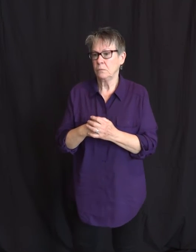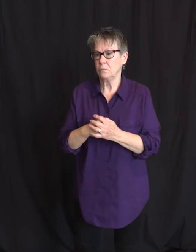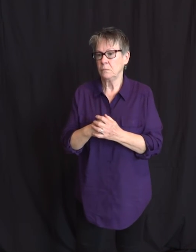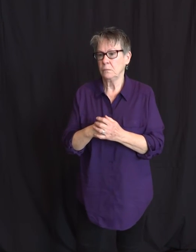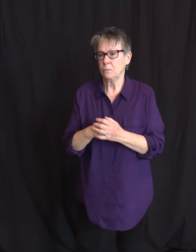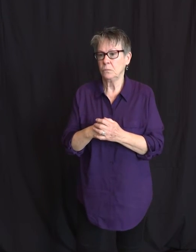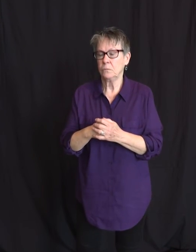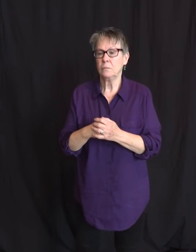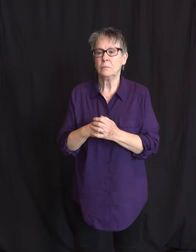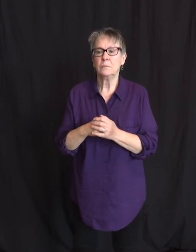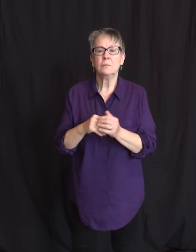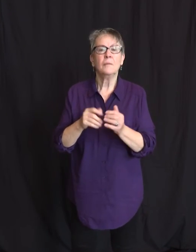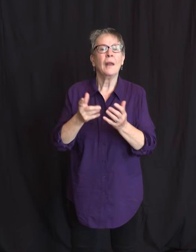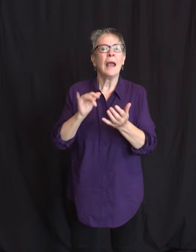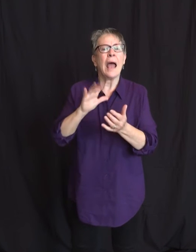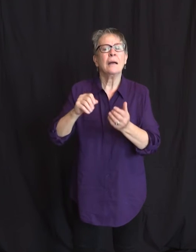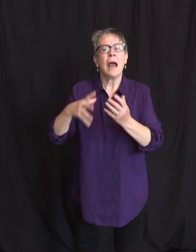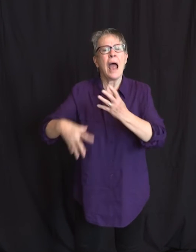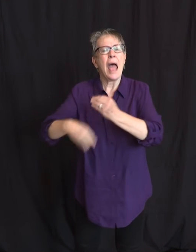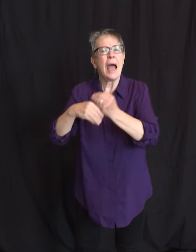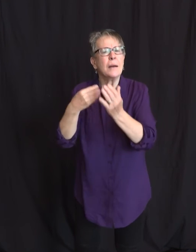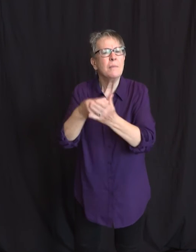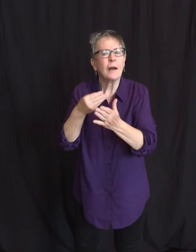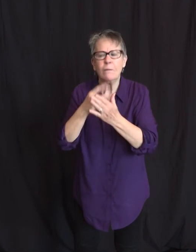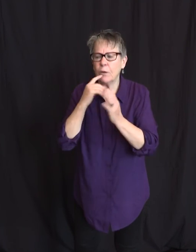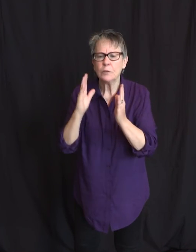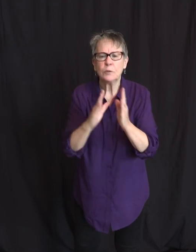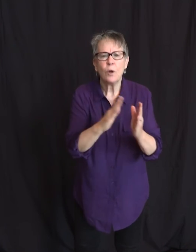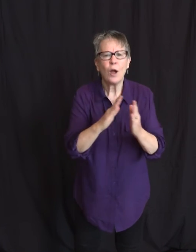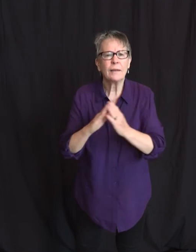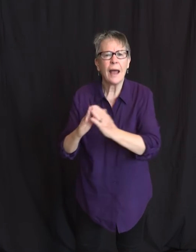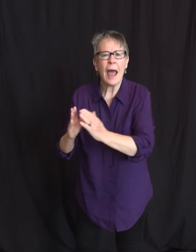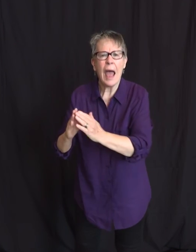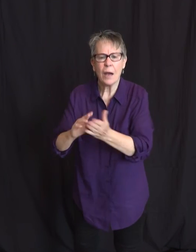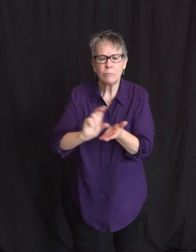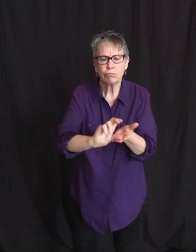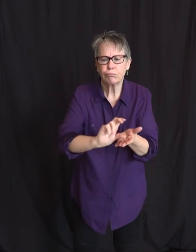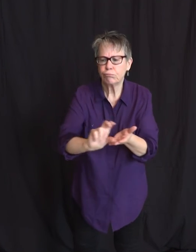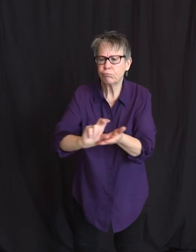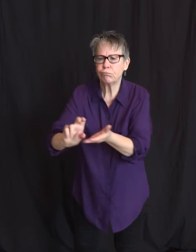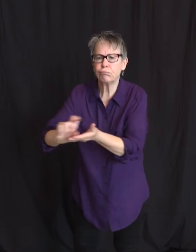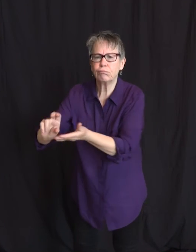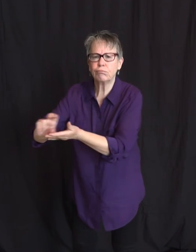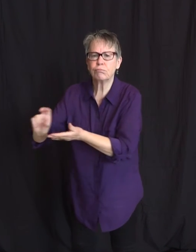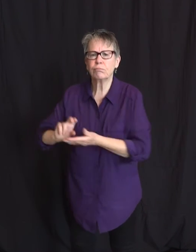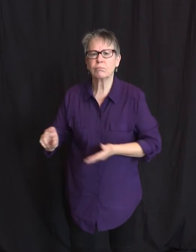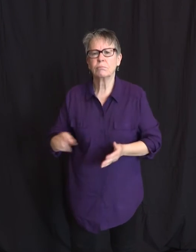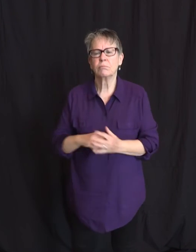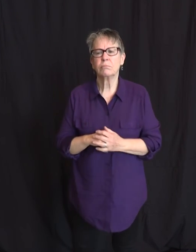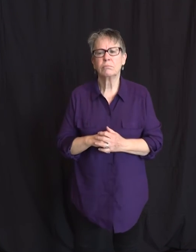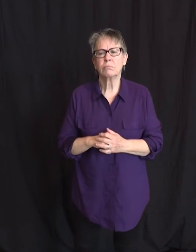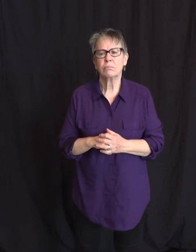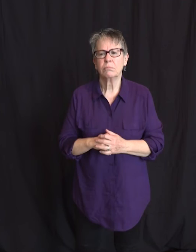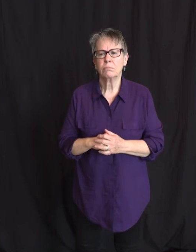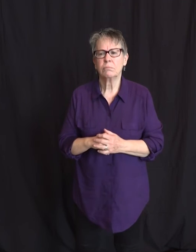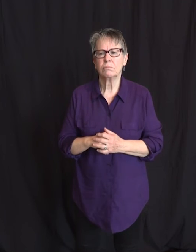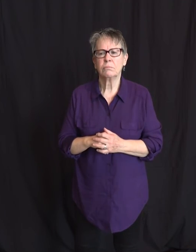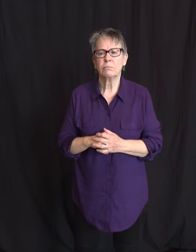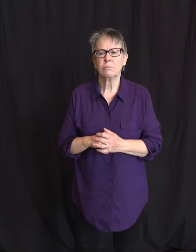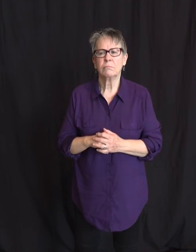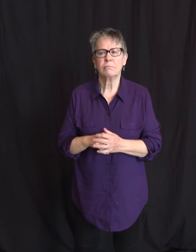and municipalities, which are hurting in exactly the same way. Tom, if I may add 2 points to